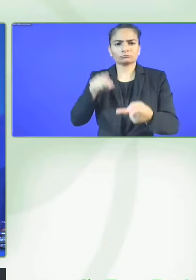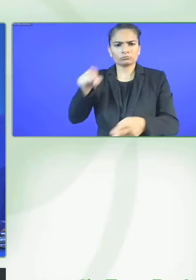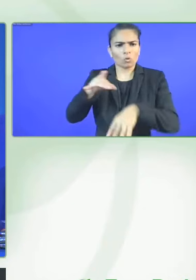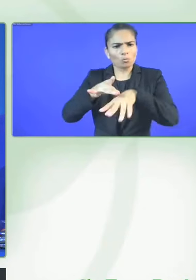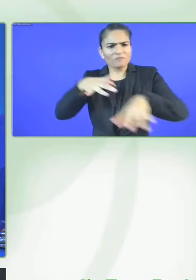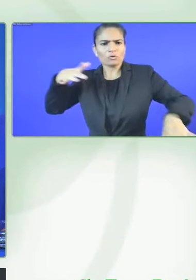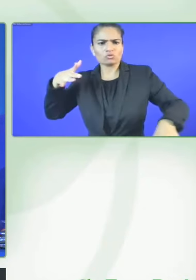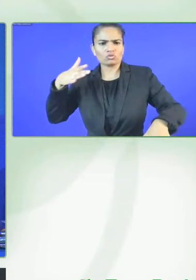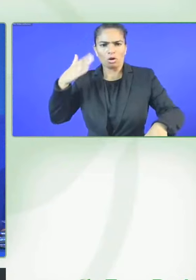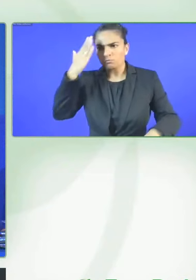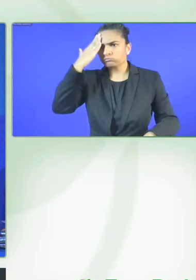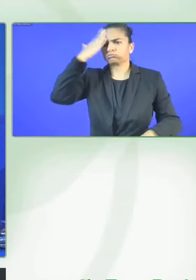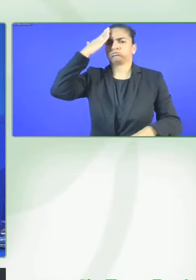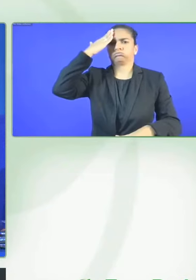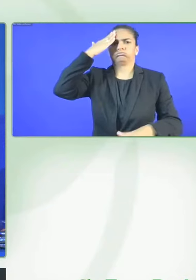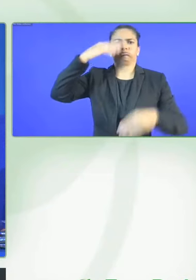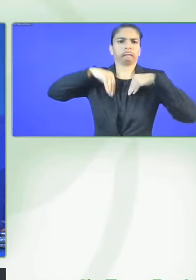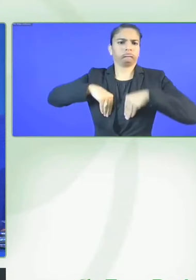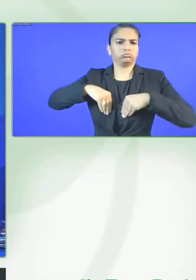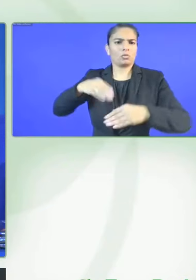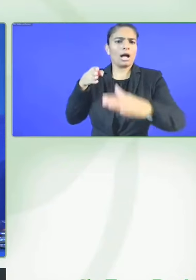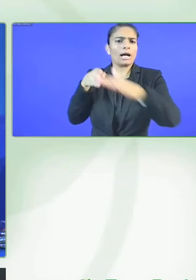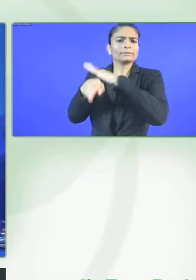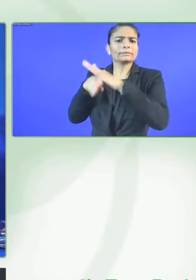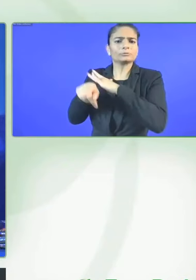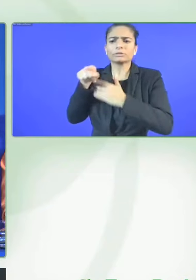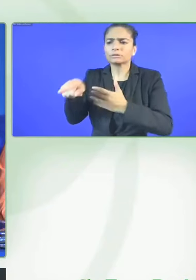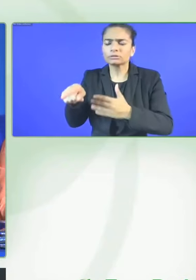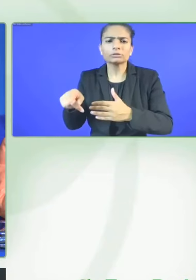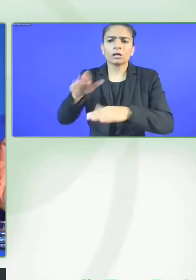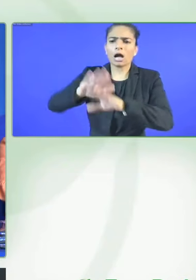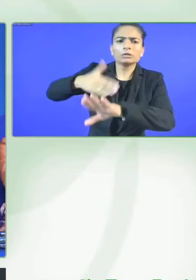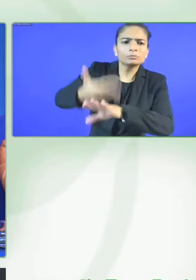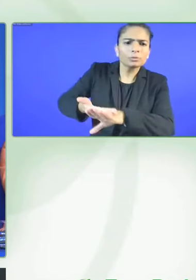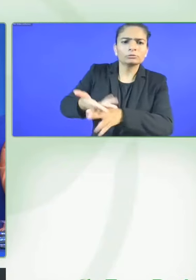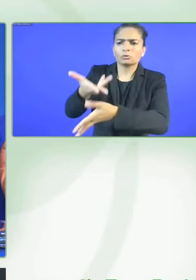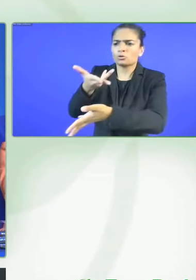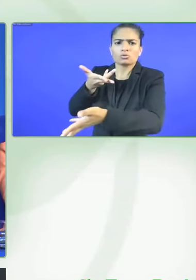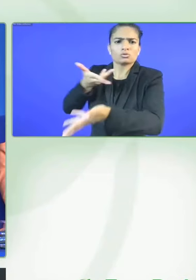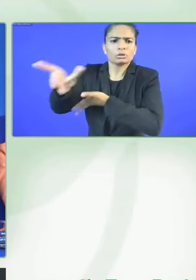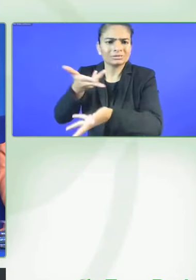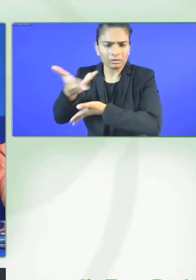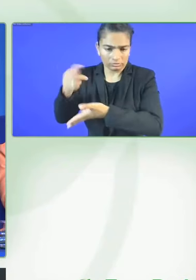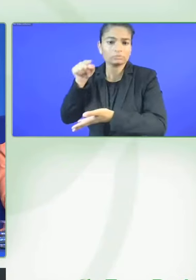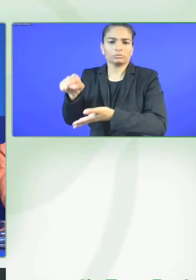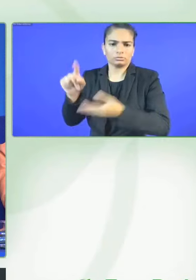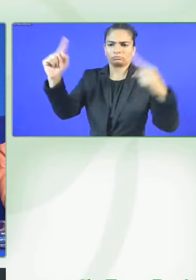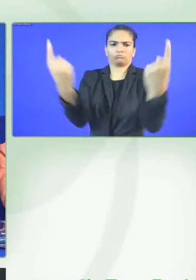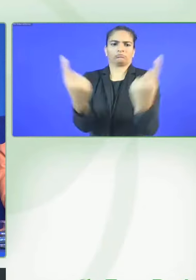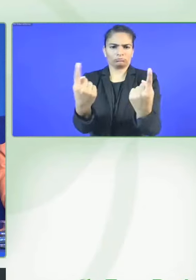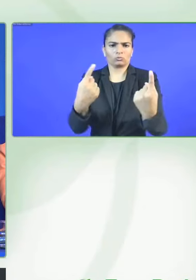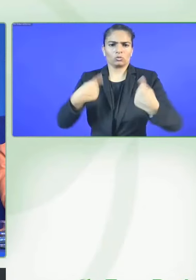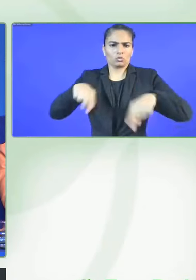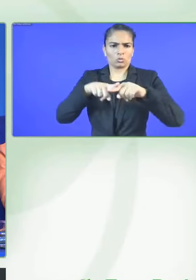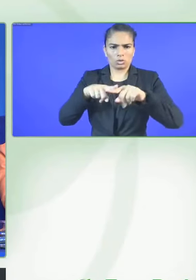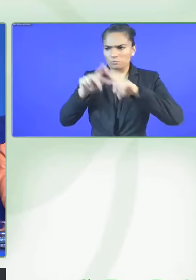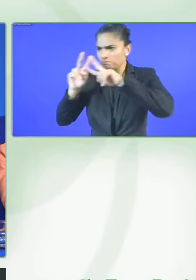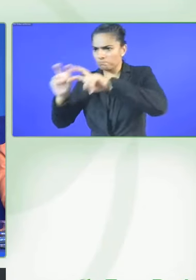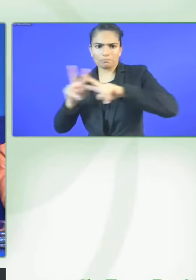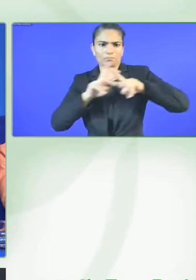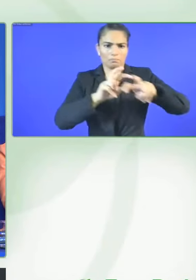Turnover of less than a certain annual threshold, specifically 20 million Israeli shekels,